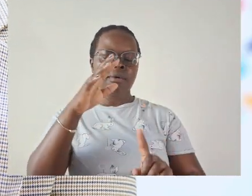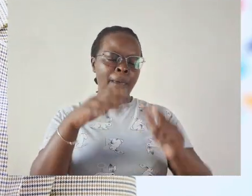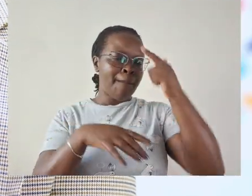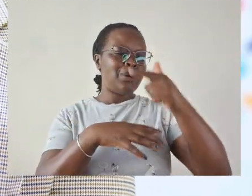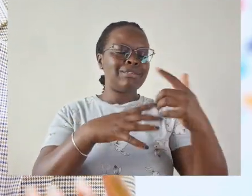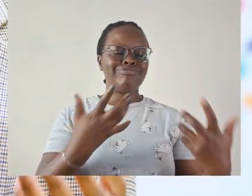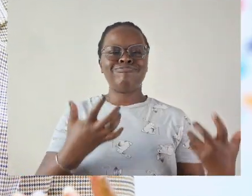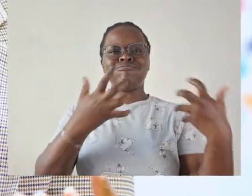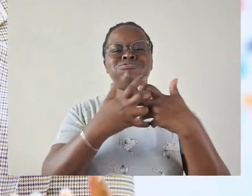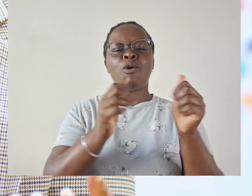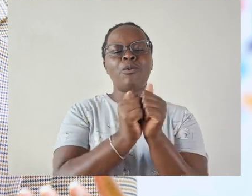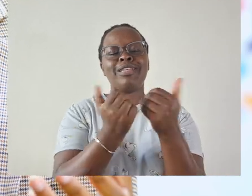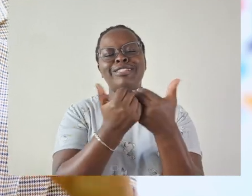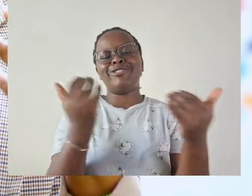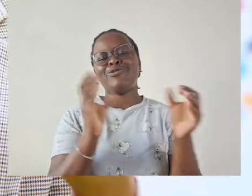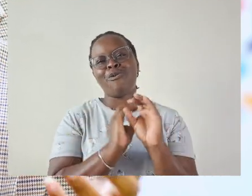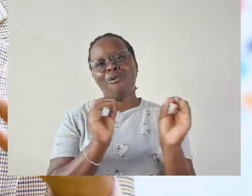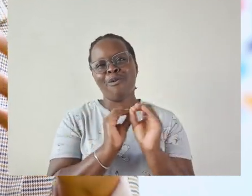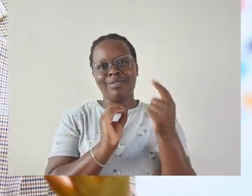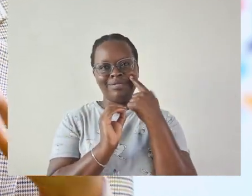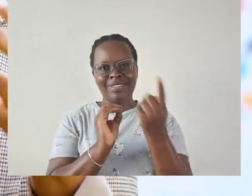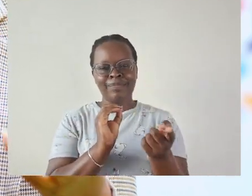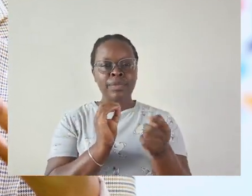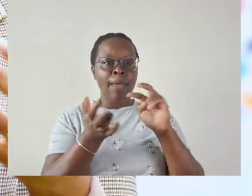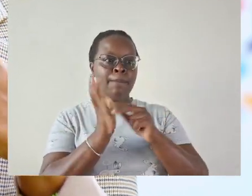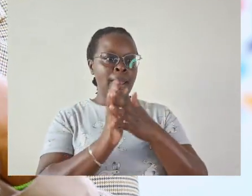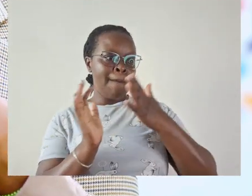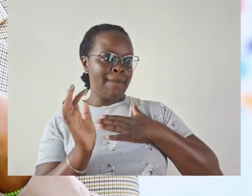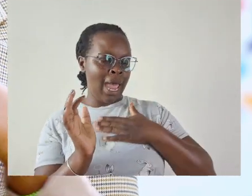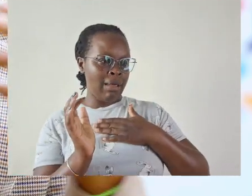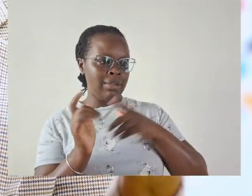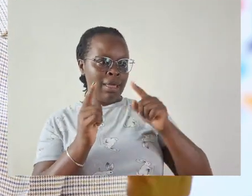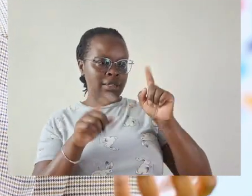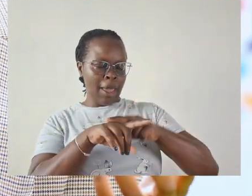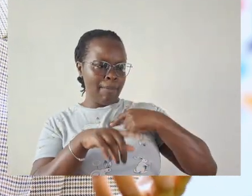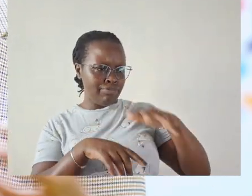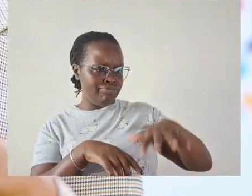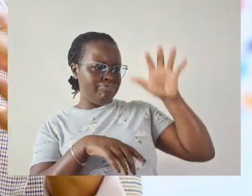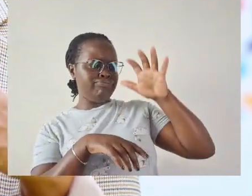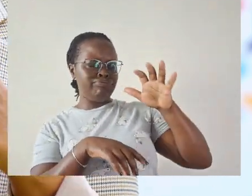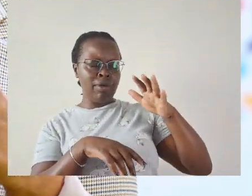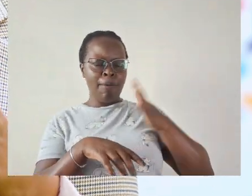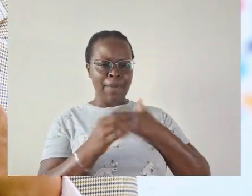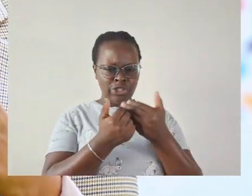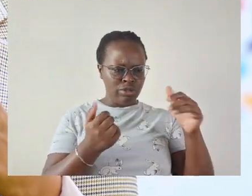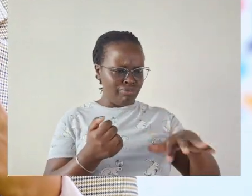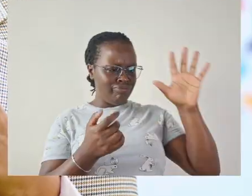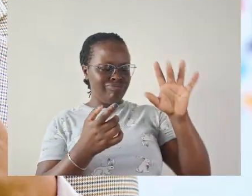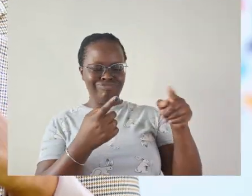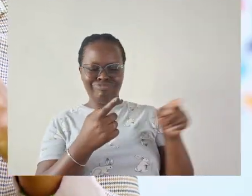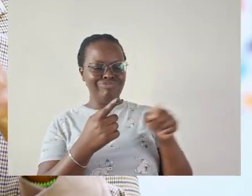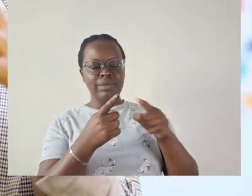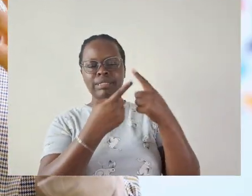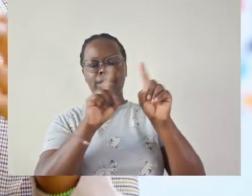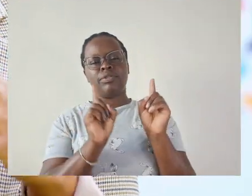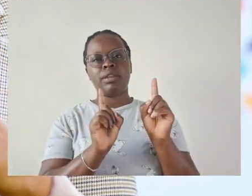before. But in reality, childhoods are not the same. My childhood and that of my children is not the same. Okay?